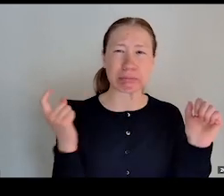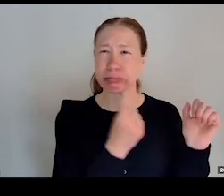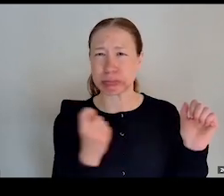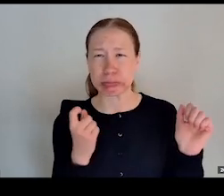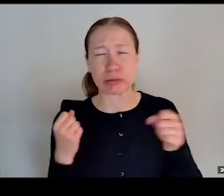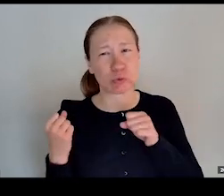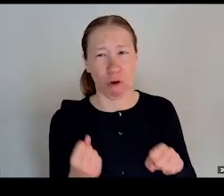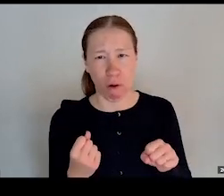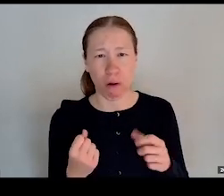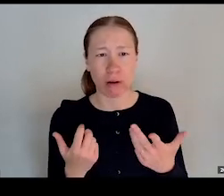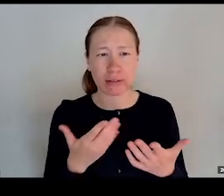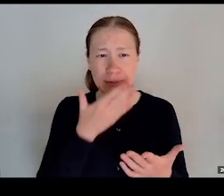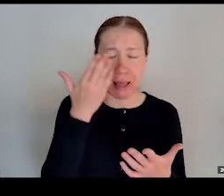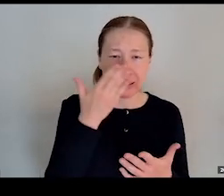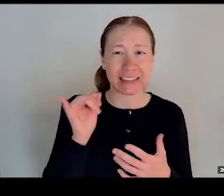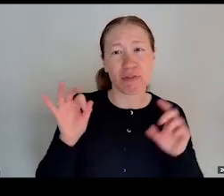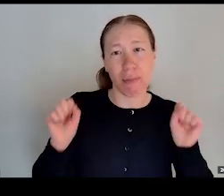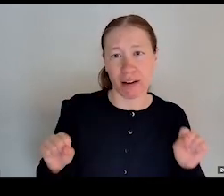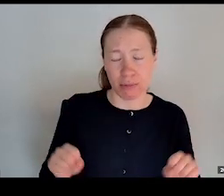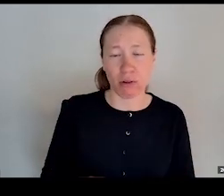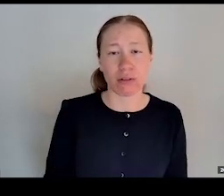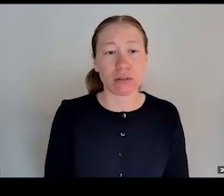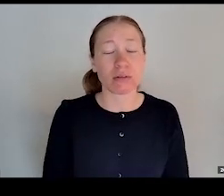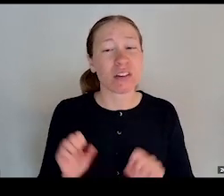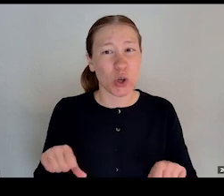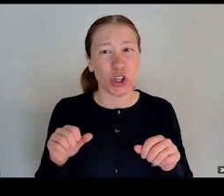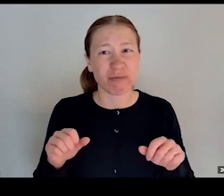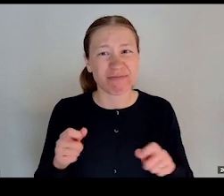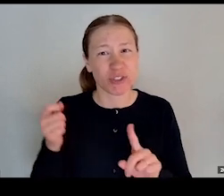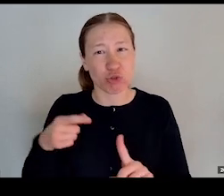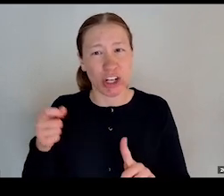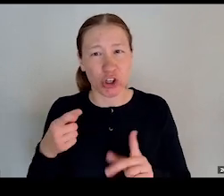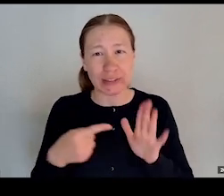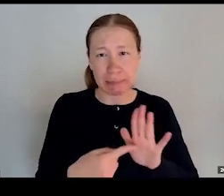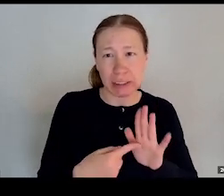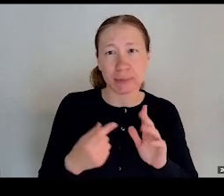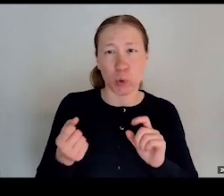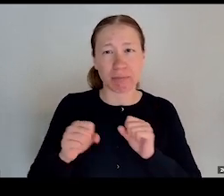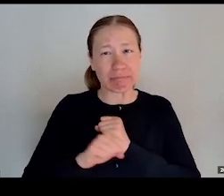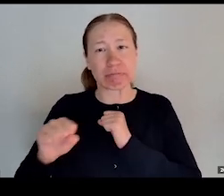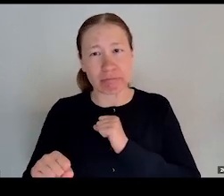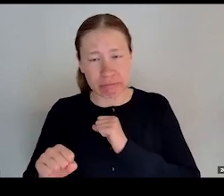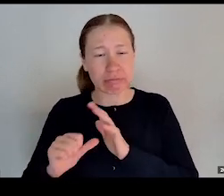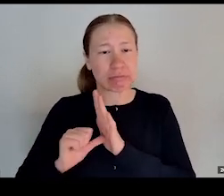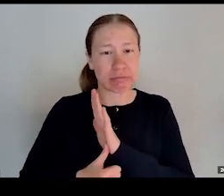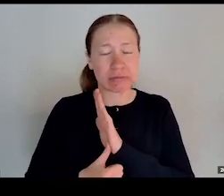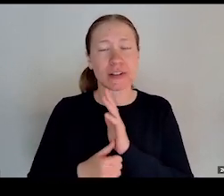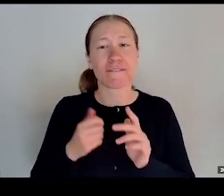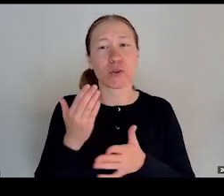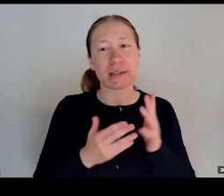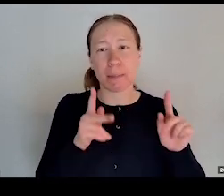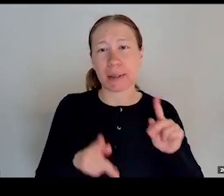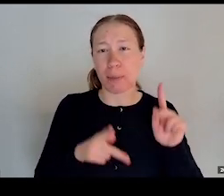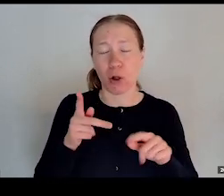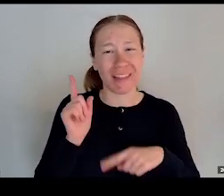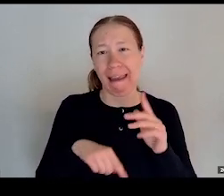when possible, as this could trigger symptoms and exacerbate it for some individuals who then may not be able to access the event in the way